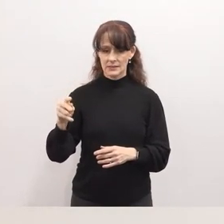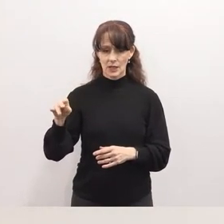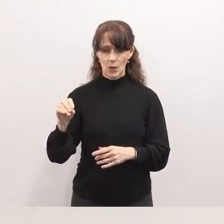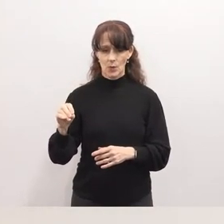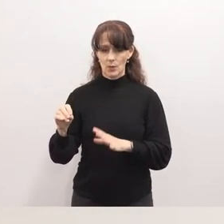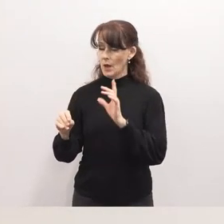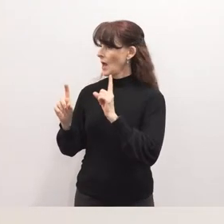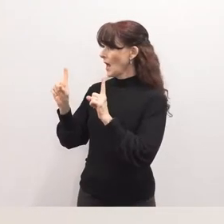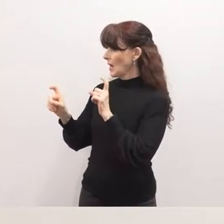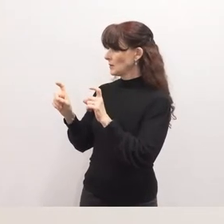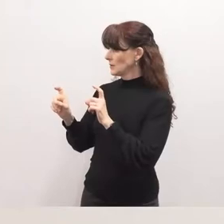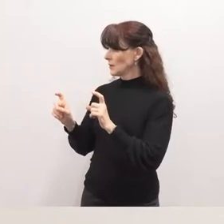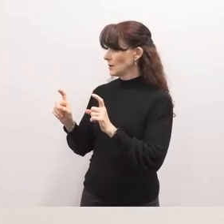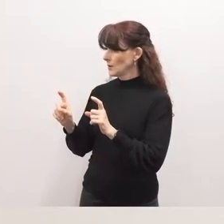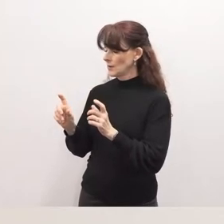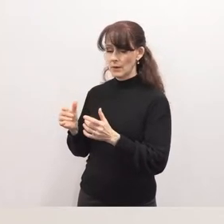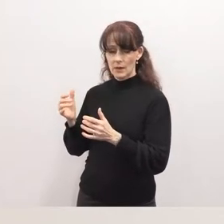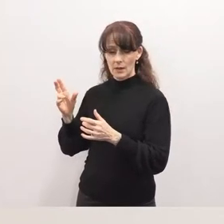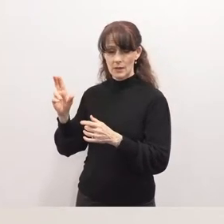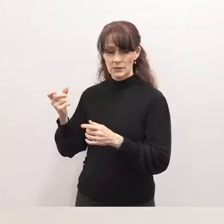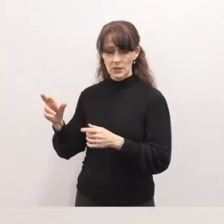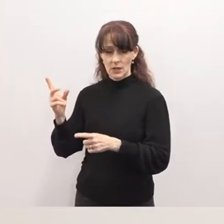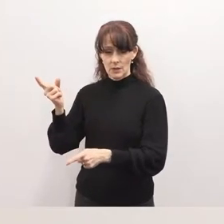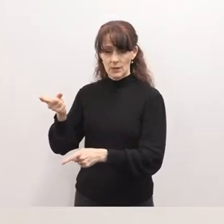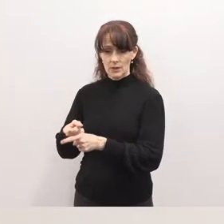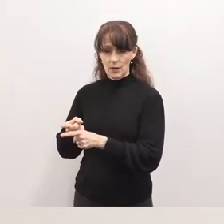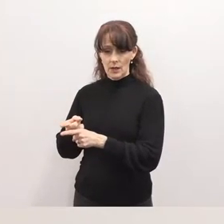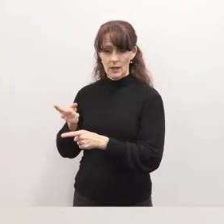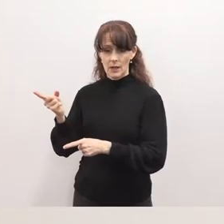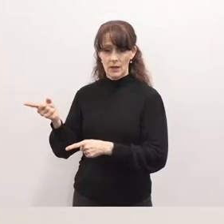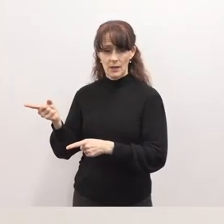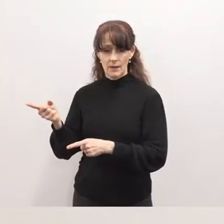No, okay. I believe that Mr. Otto was correct.